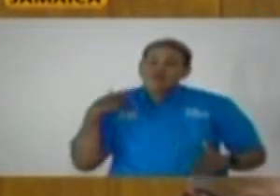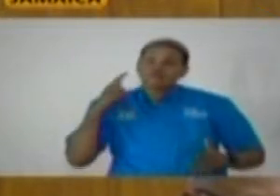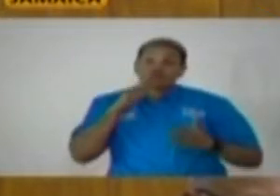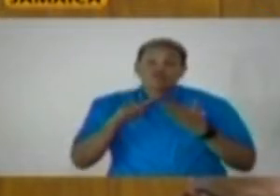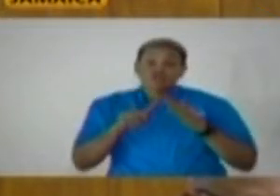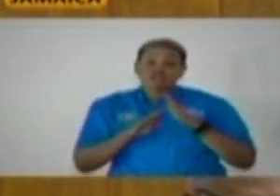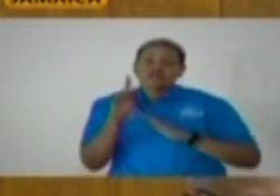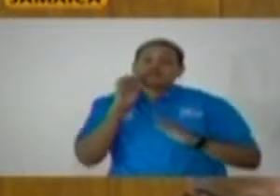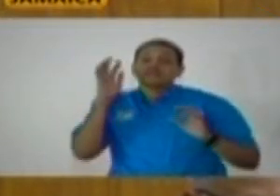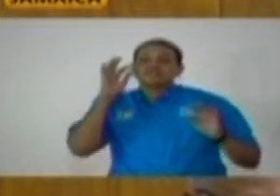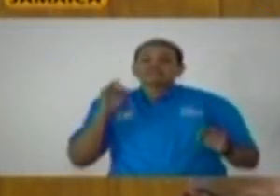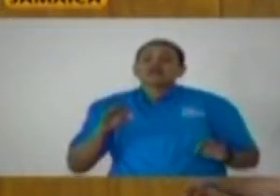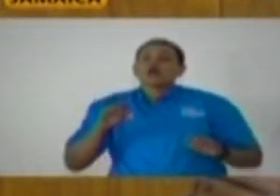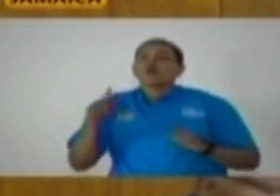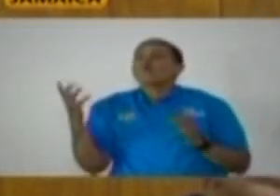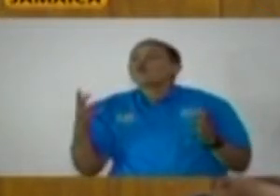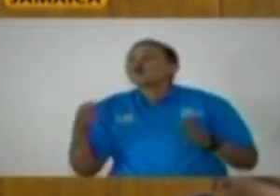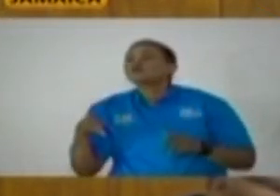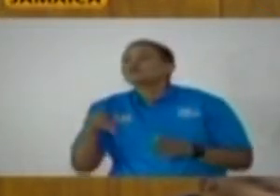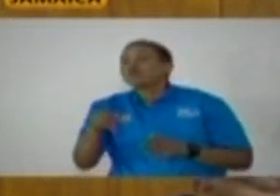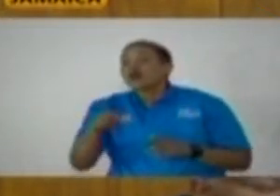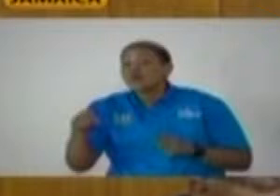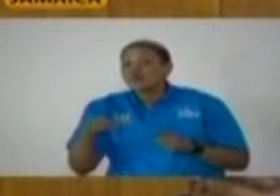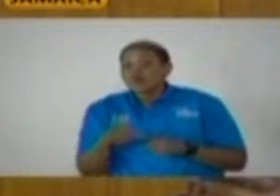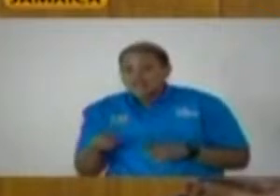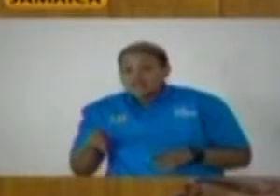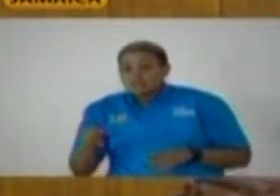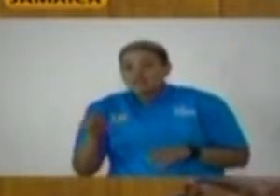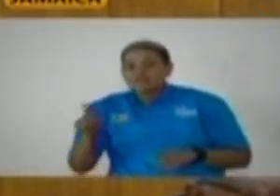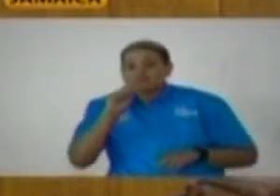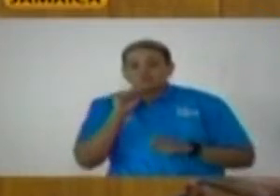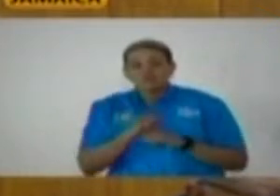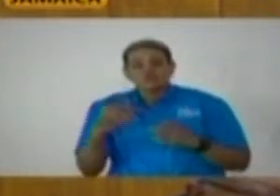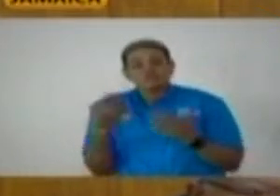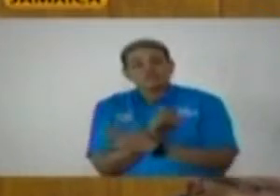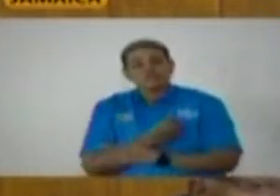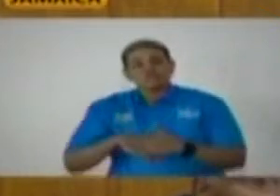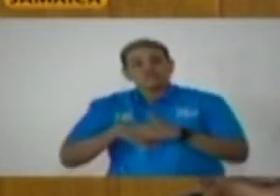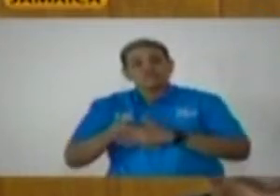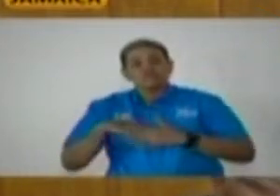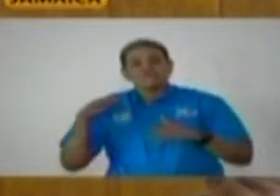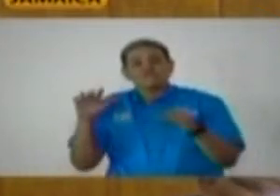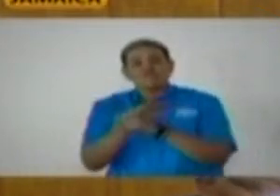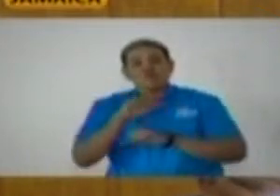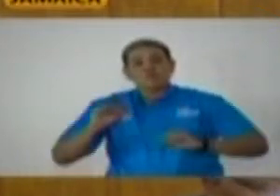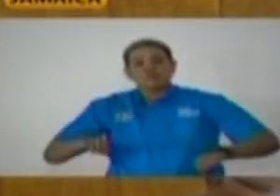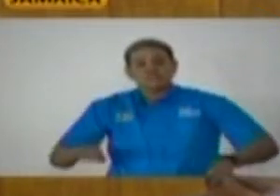to plant, when to plant, to ensure that they can maximize their yields.